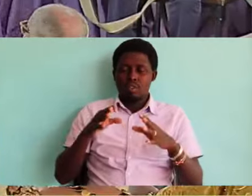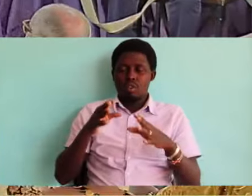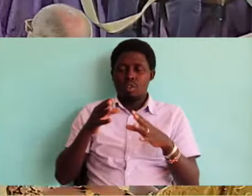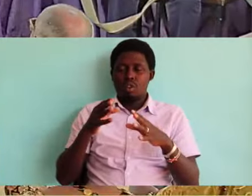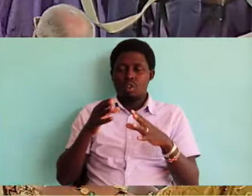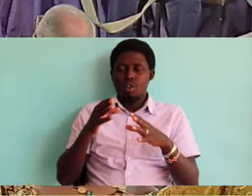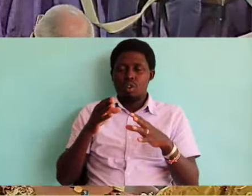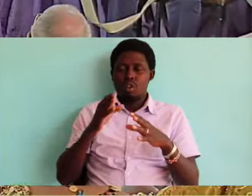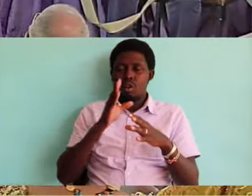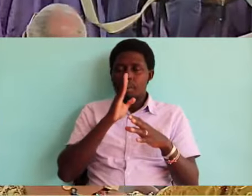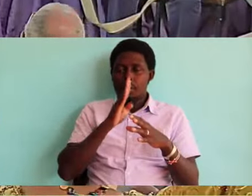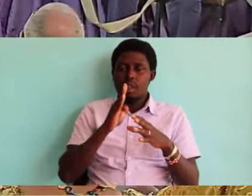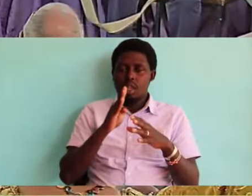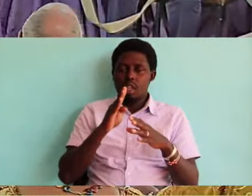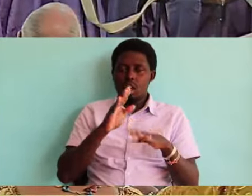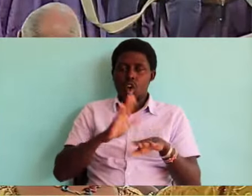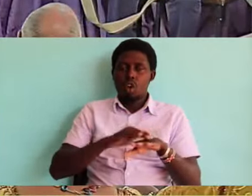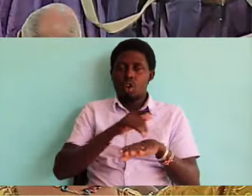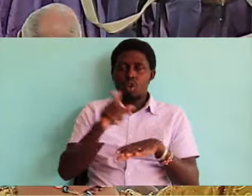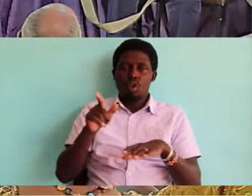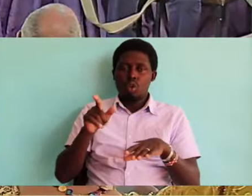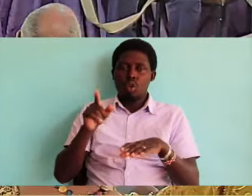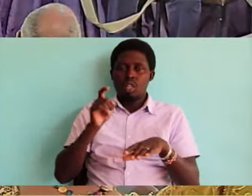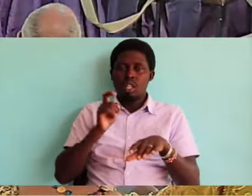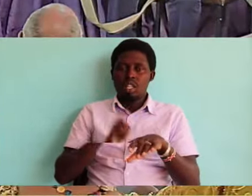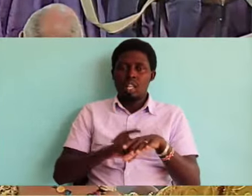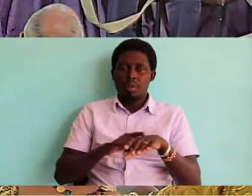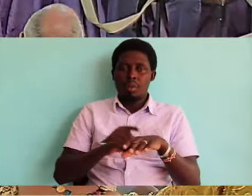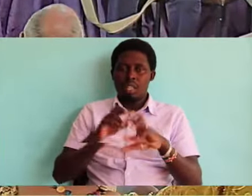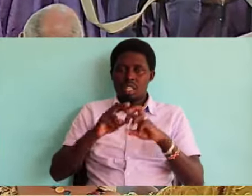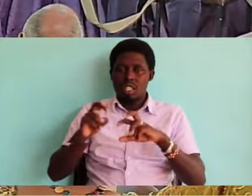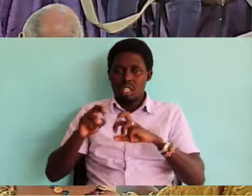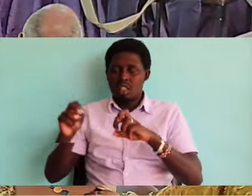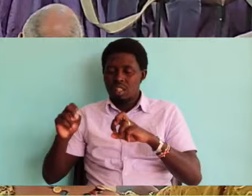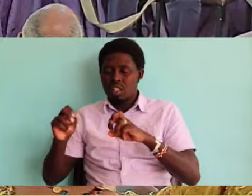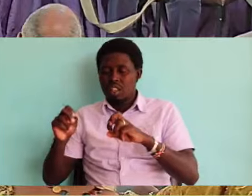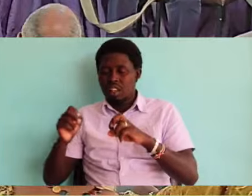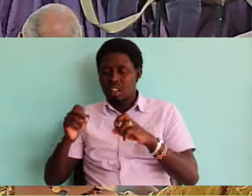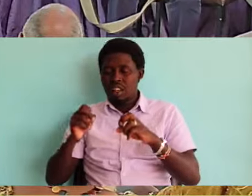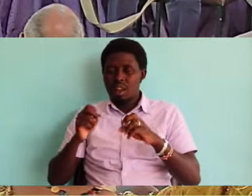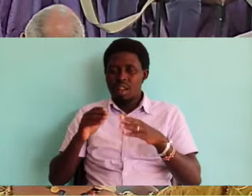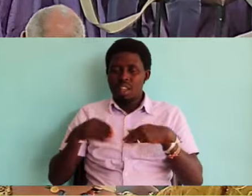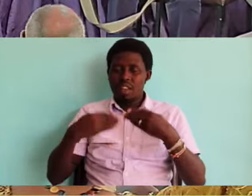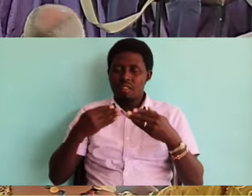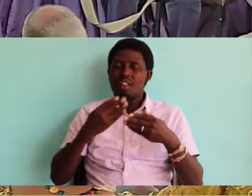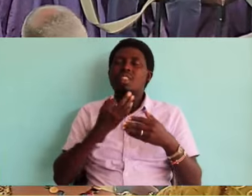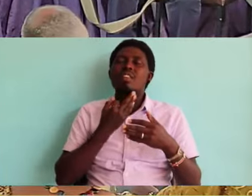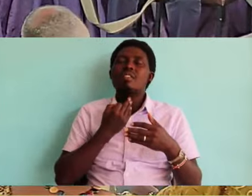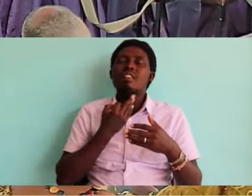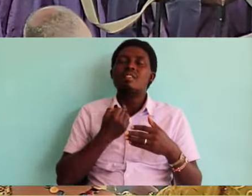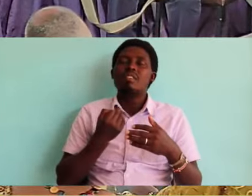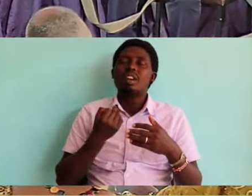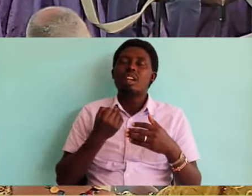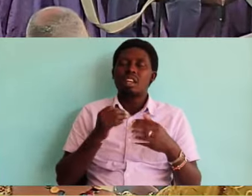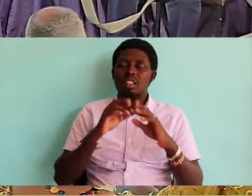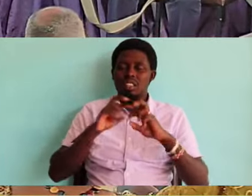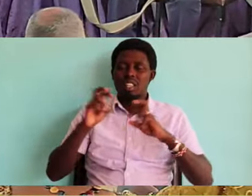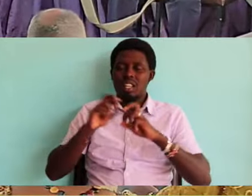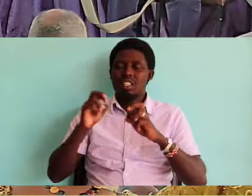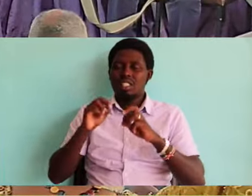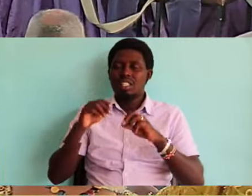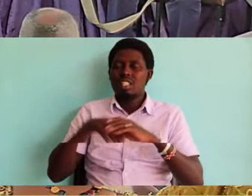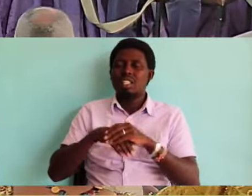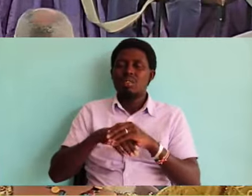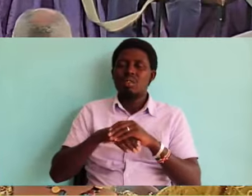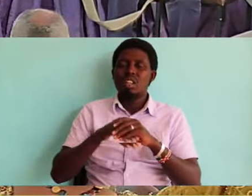be upon you. As he looked upon Abel's offering with favor, May he look upon the sincerity